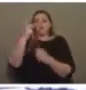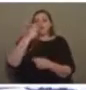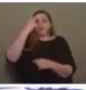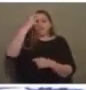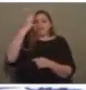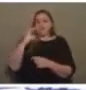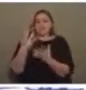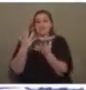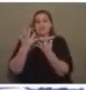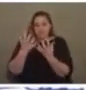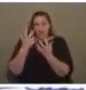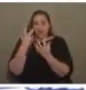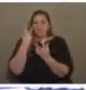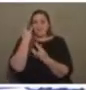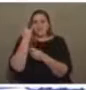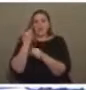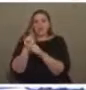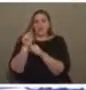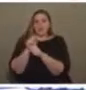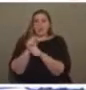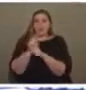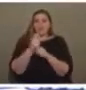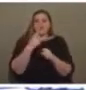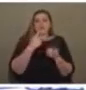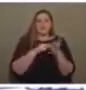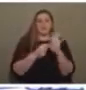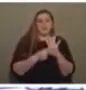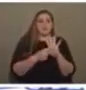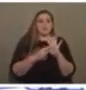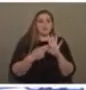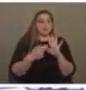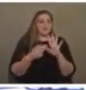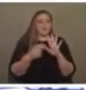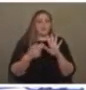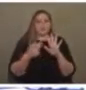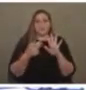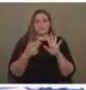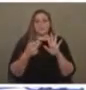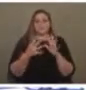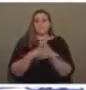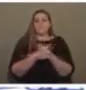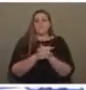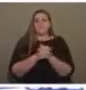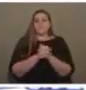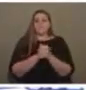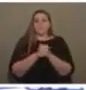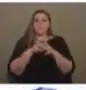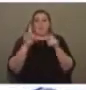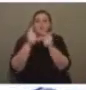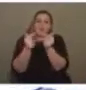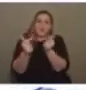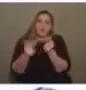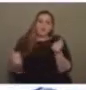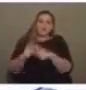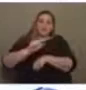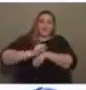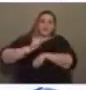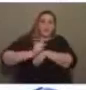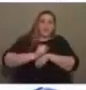is the absence of employment opportunities. There's no question of that. But the sophisticated language of labor